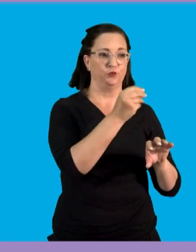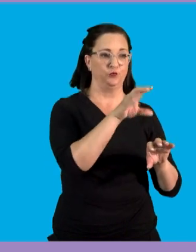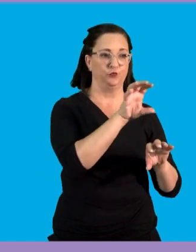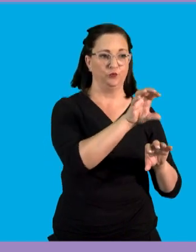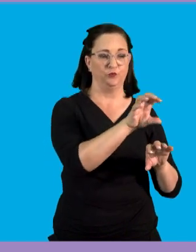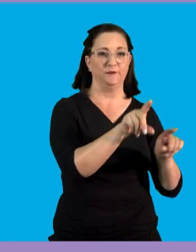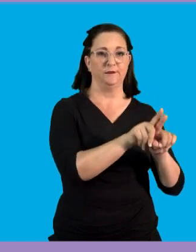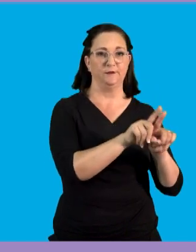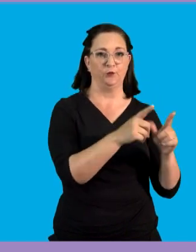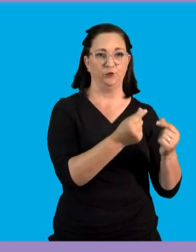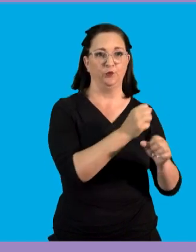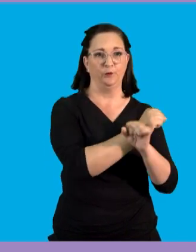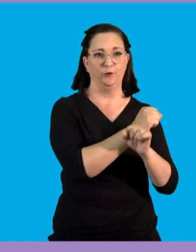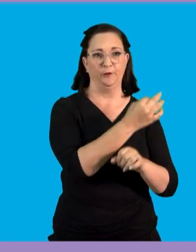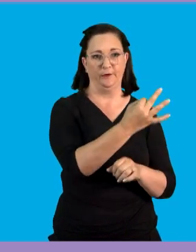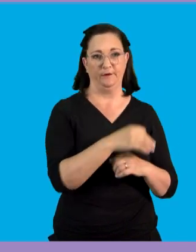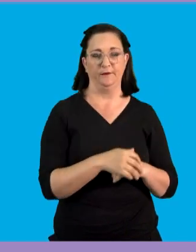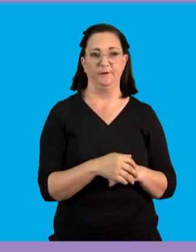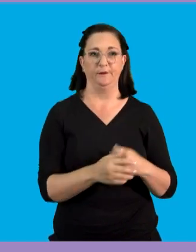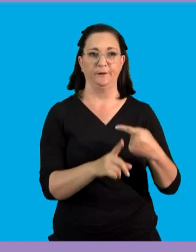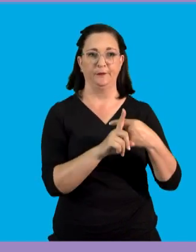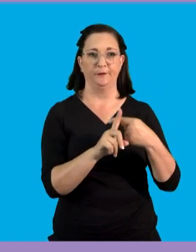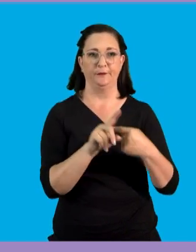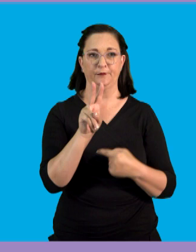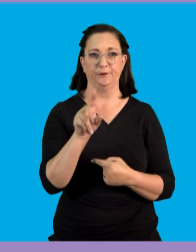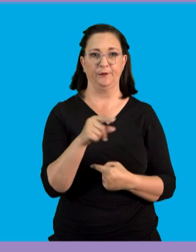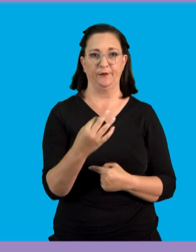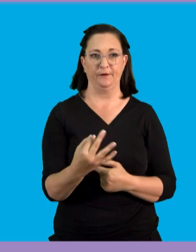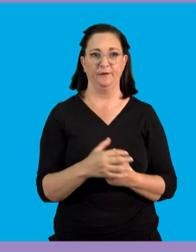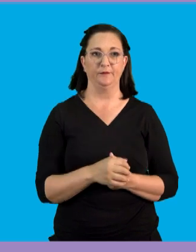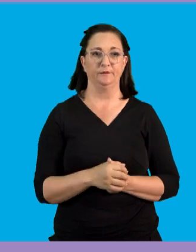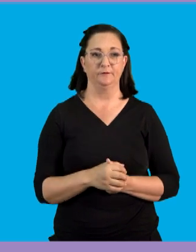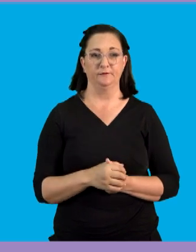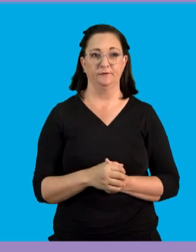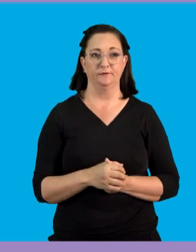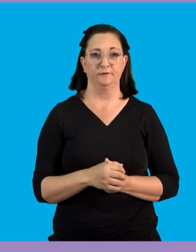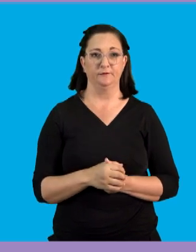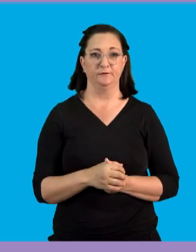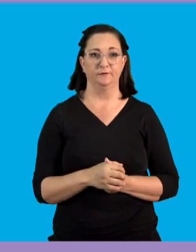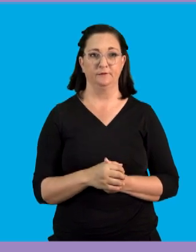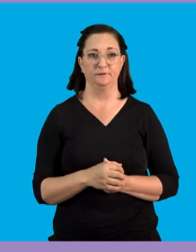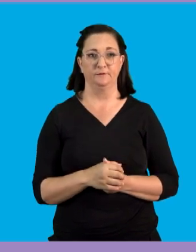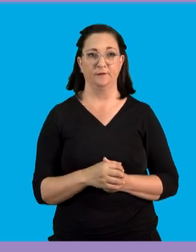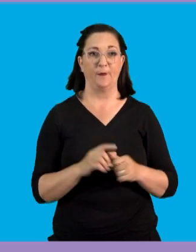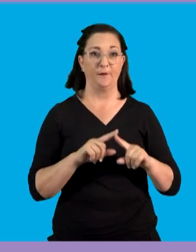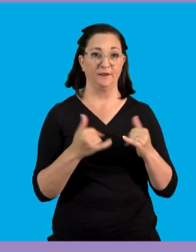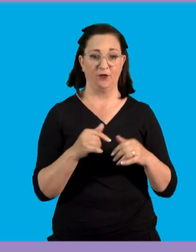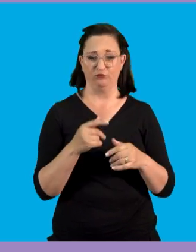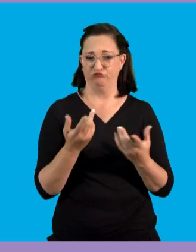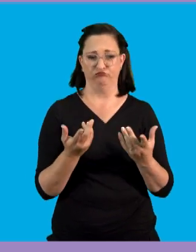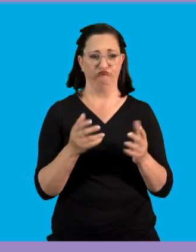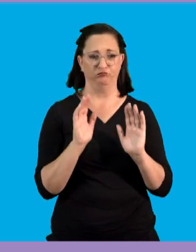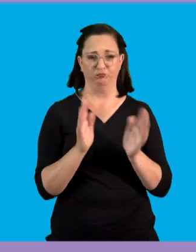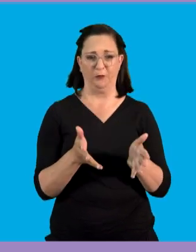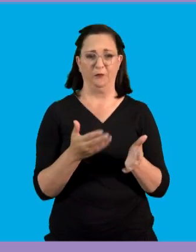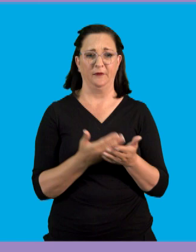with the denominator, multiply by 3 with the numerator as well. With our second fraction, common fraction,